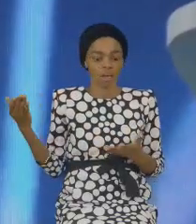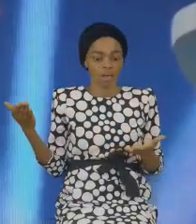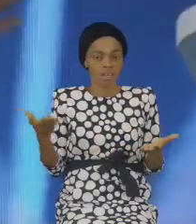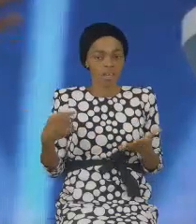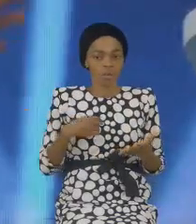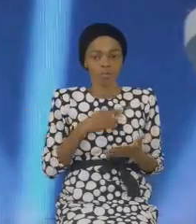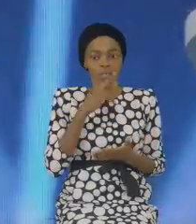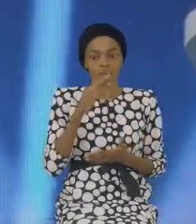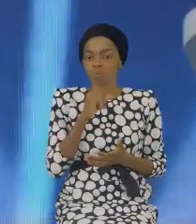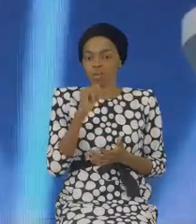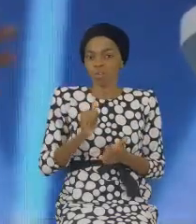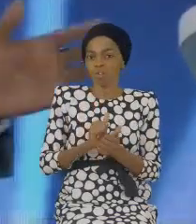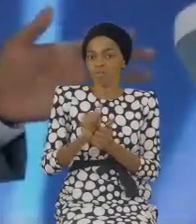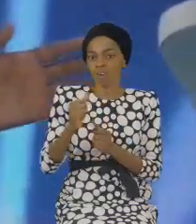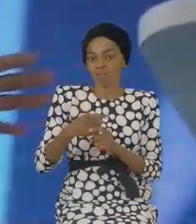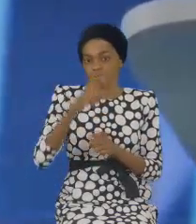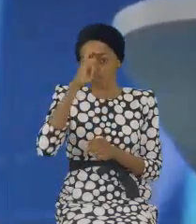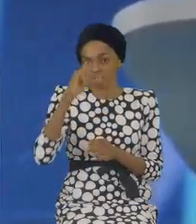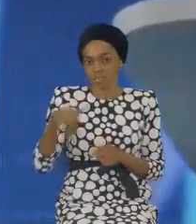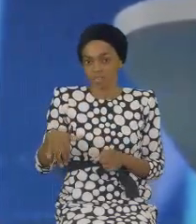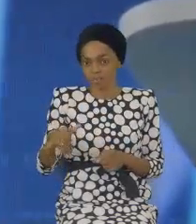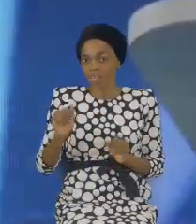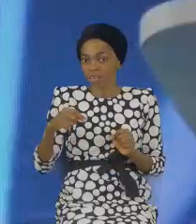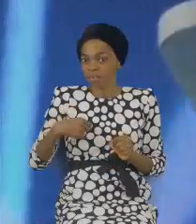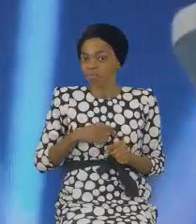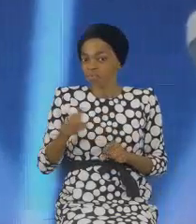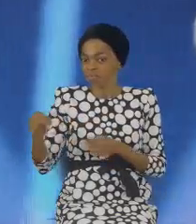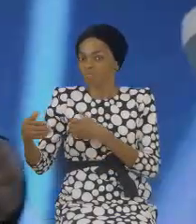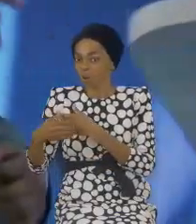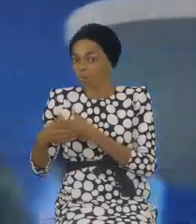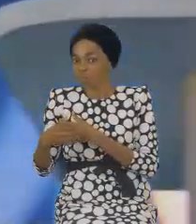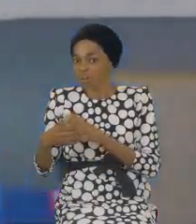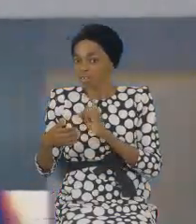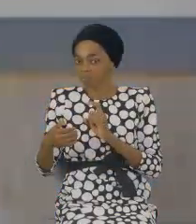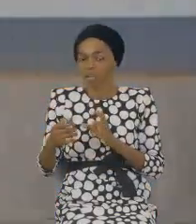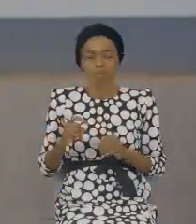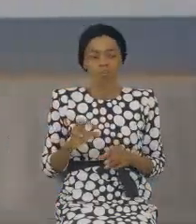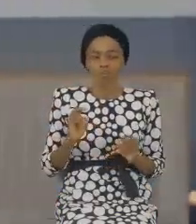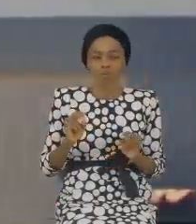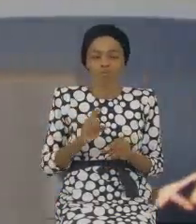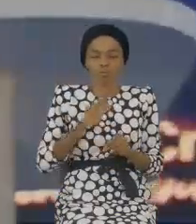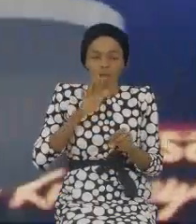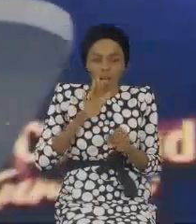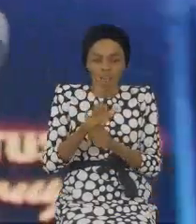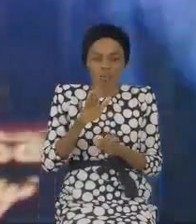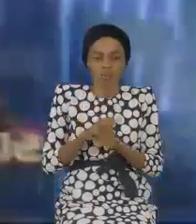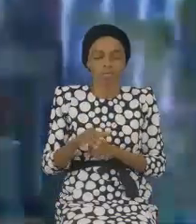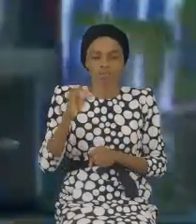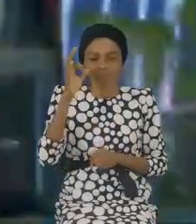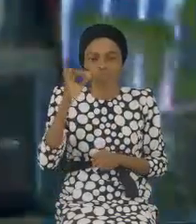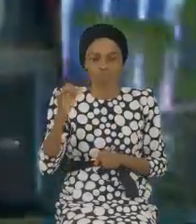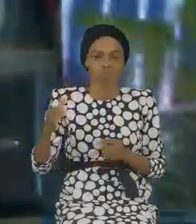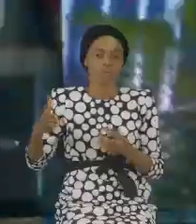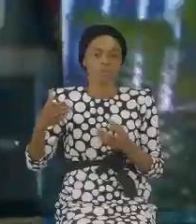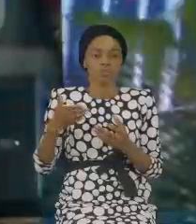we're not far from Egypt yet, can we still go back? Adequate preaching throughout the wilderness